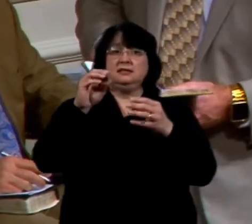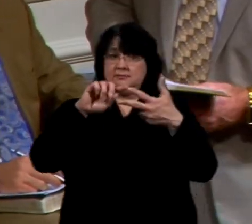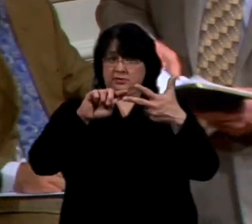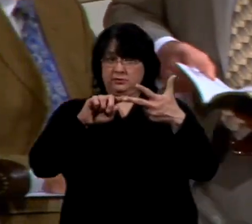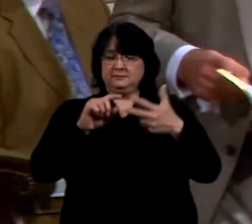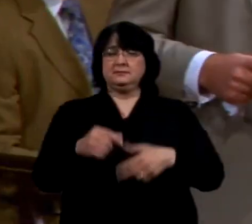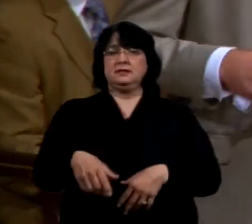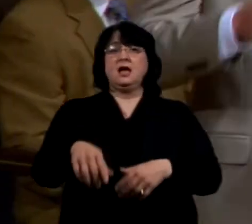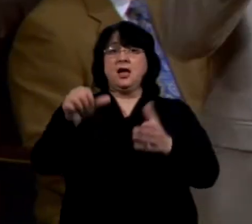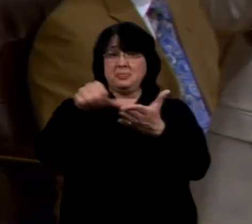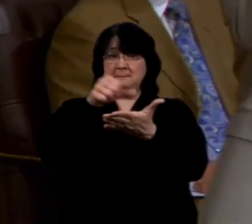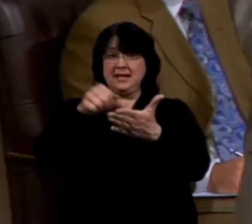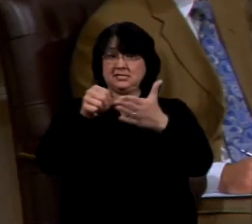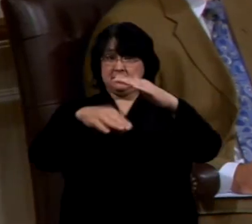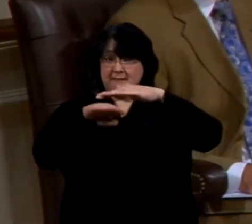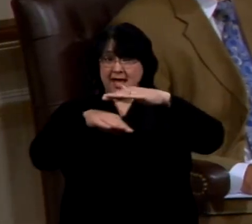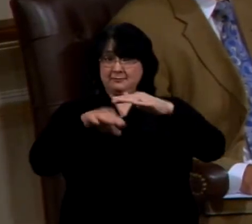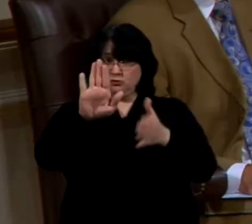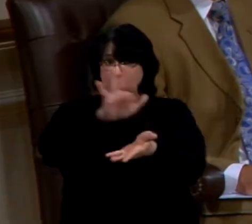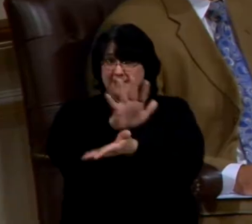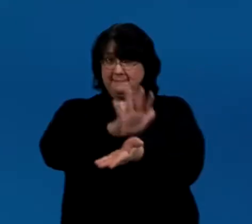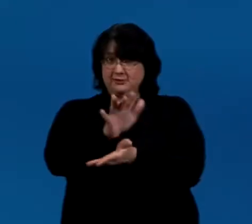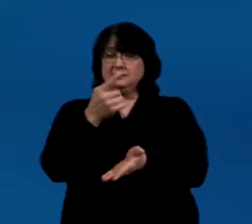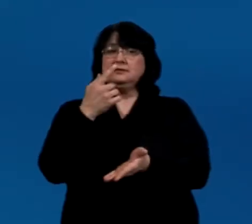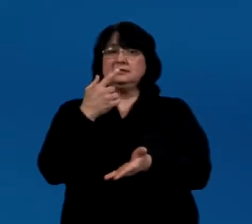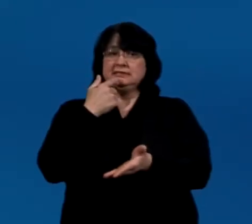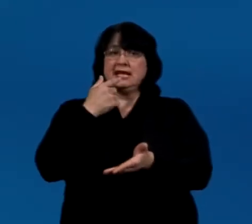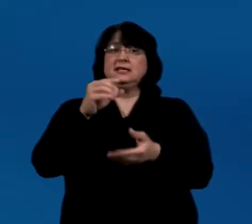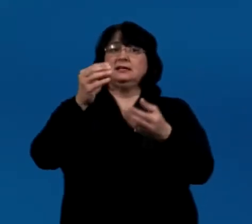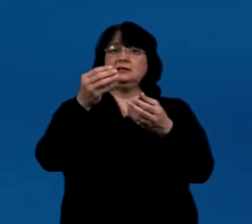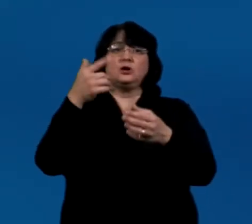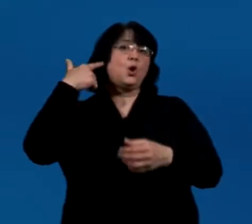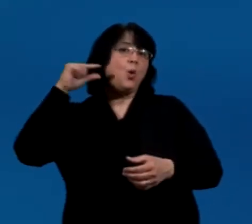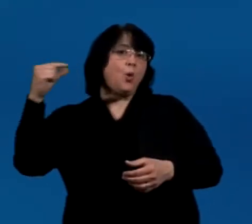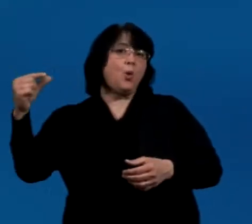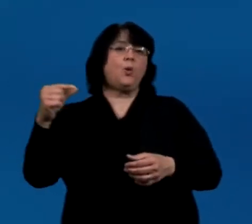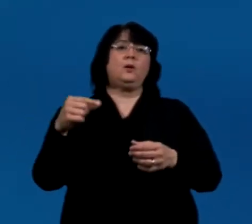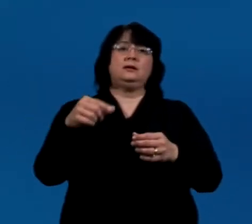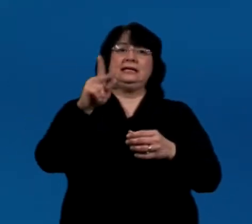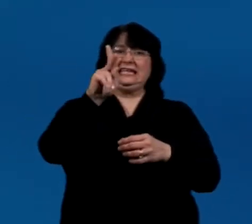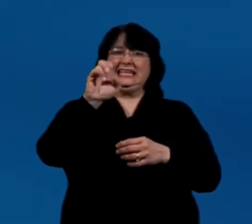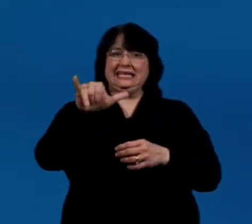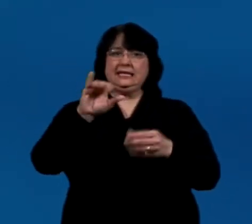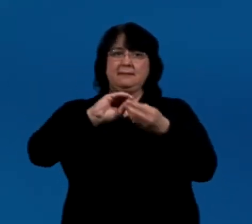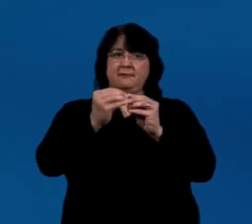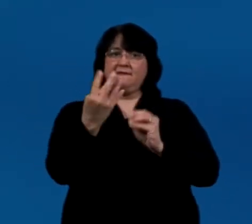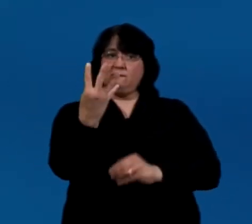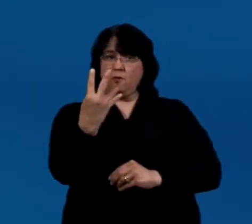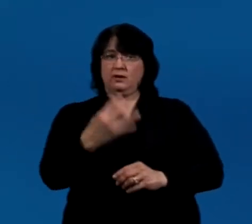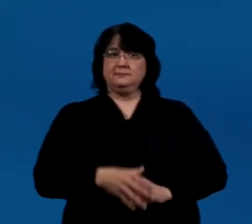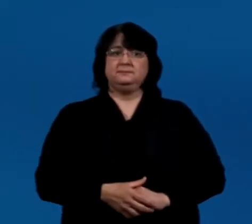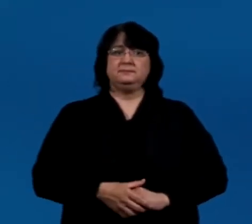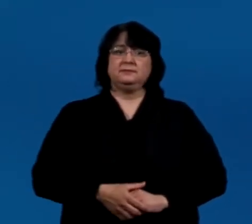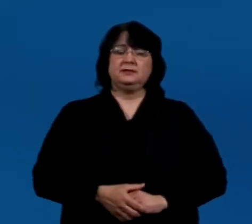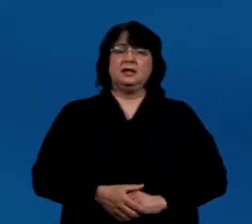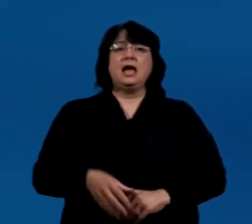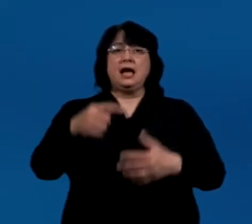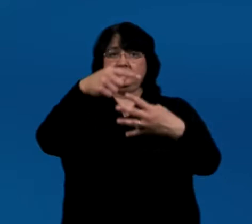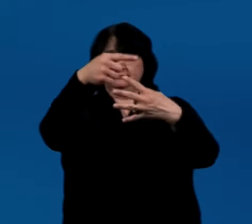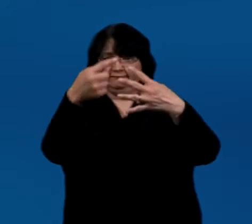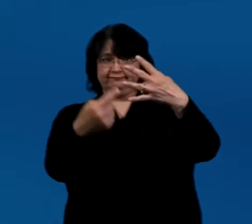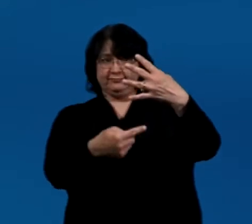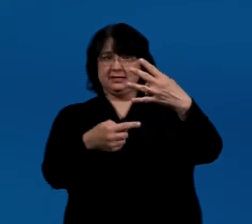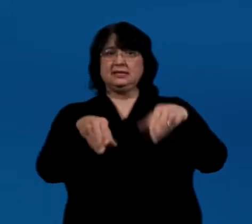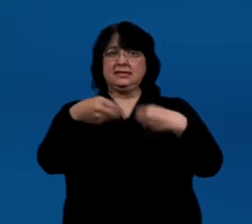at the bottom, you should have golden keys and a place for four. We're going to stop right here before we get to step number four, and I want to give you